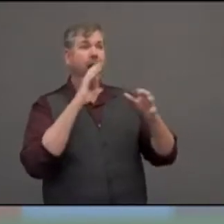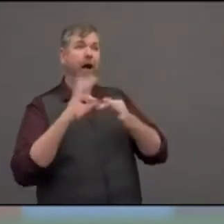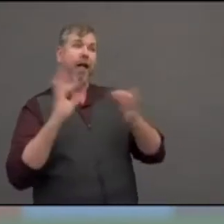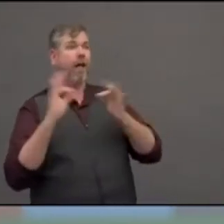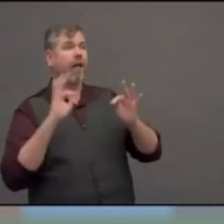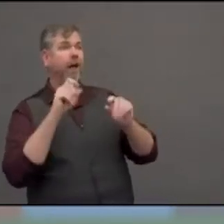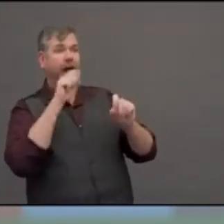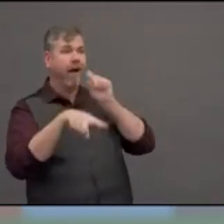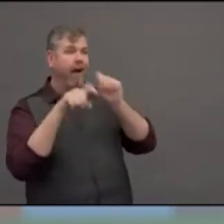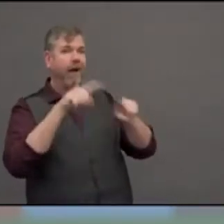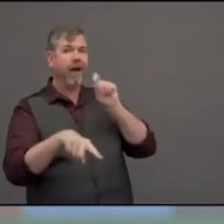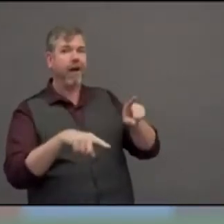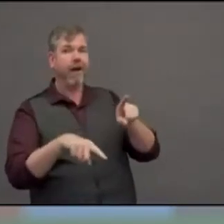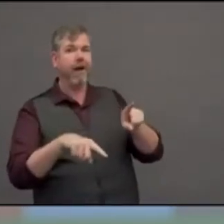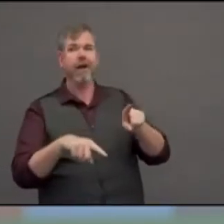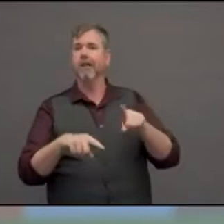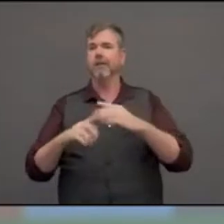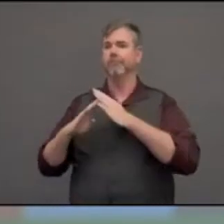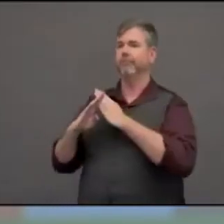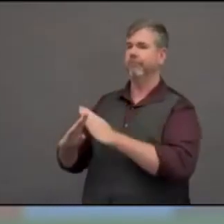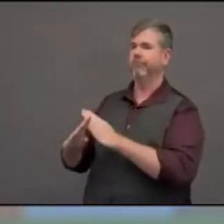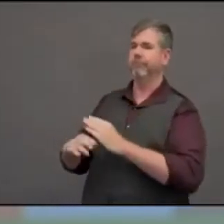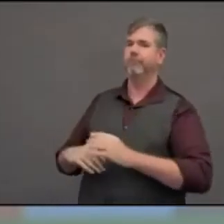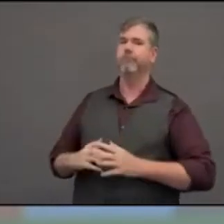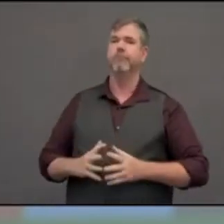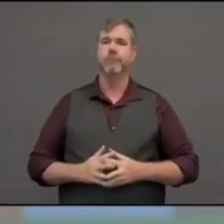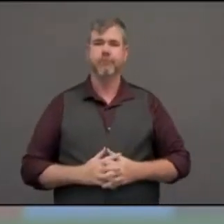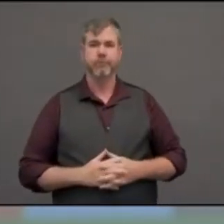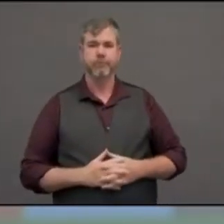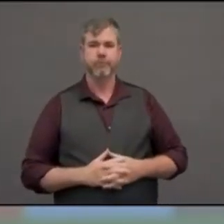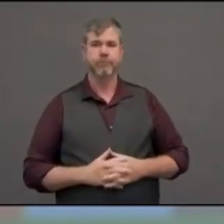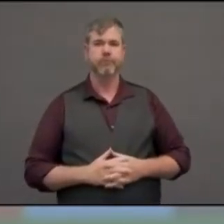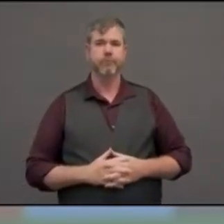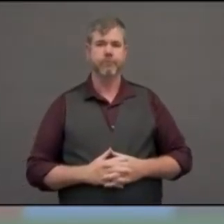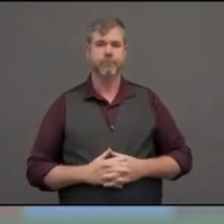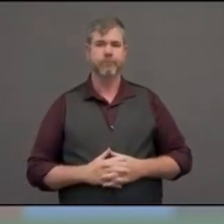surfaces that are around you. It significantly decreases those droplets